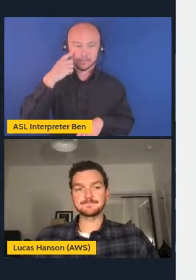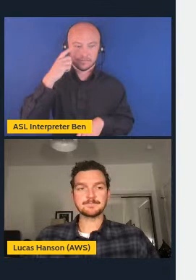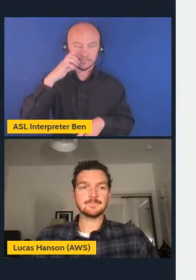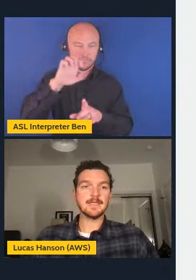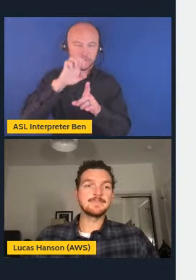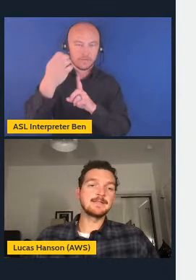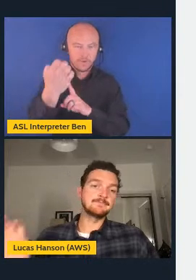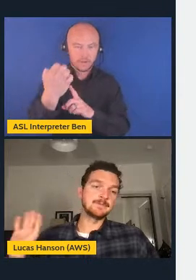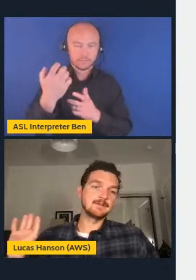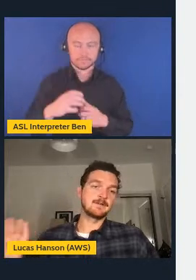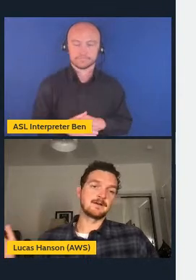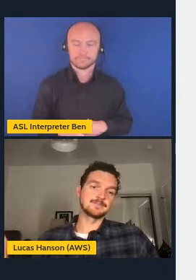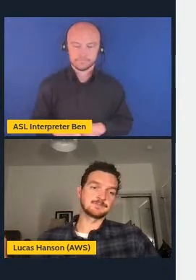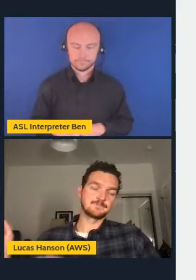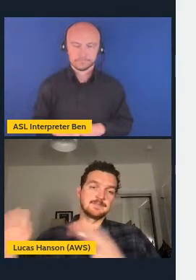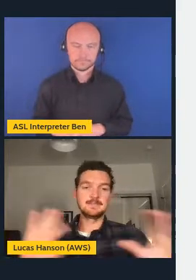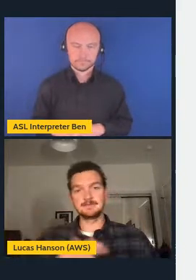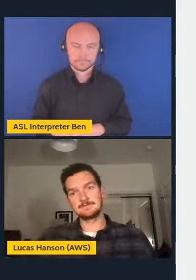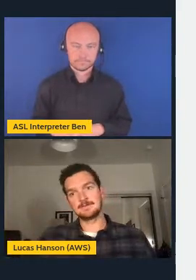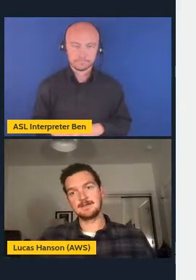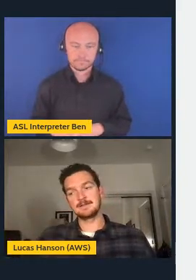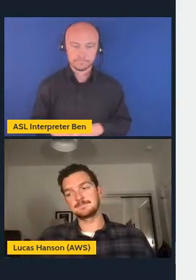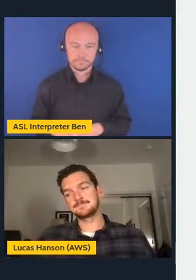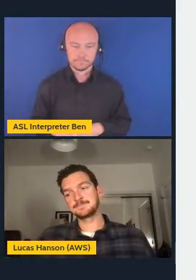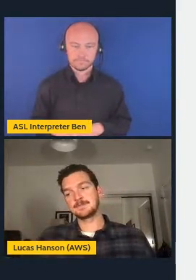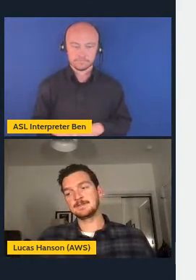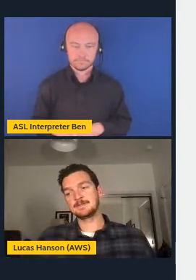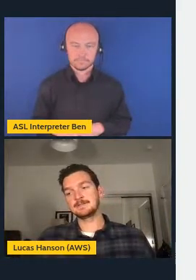And then on sort of the